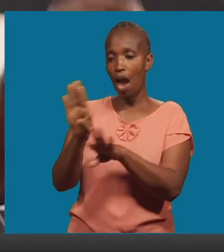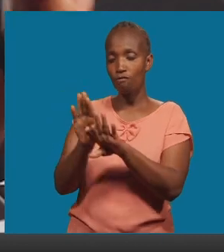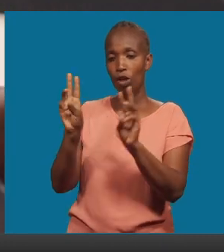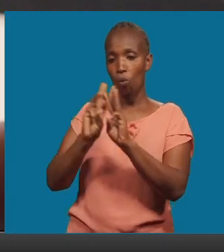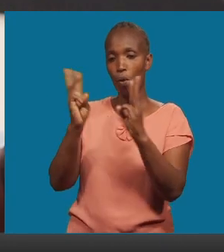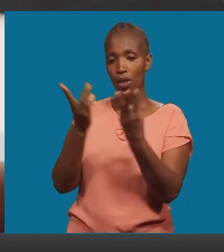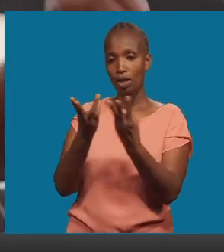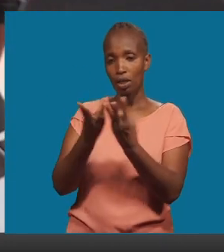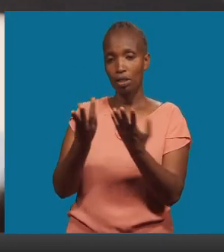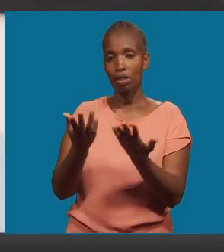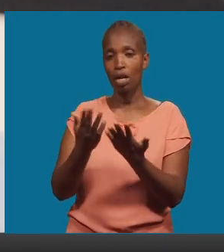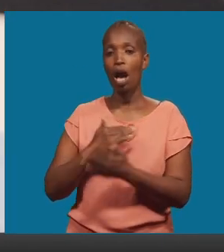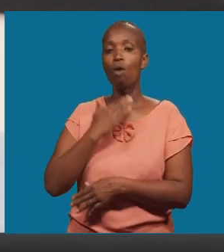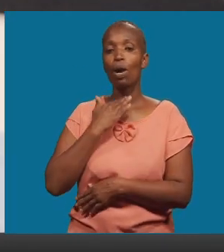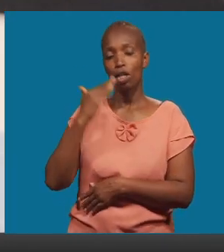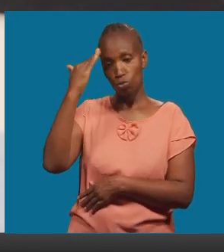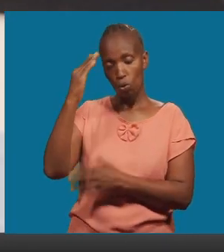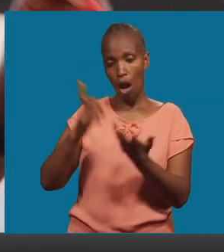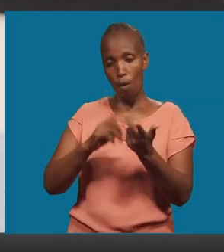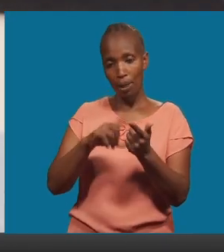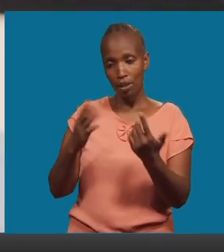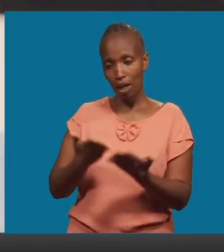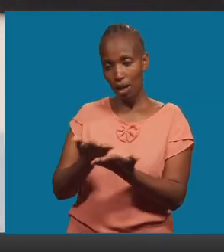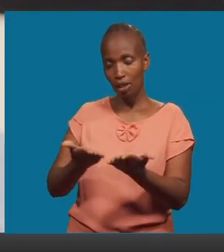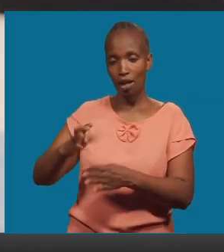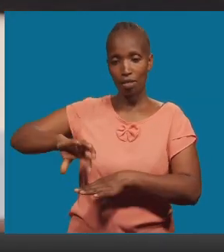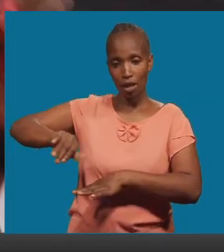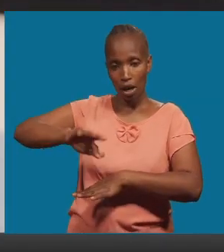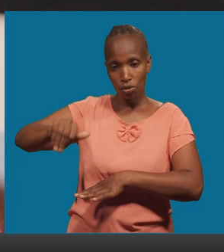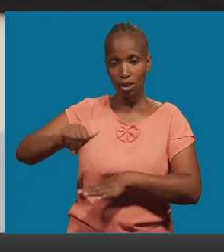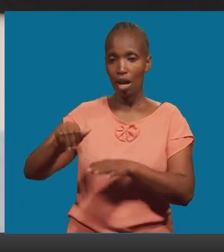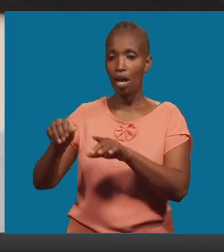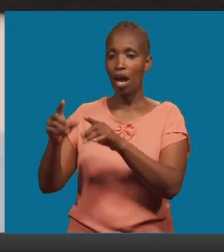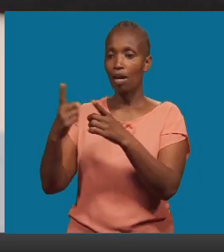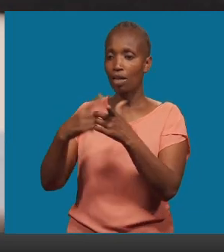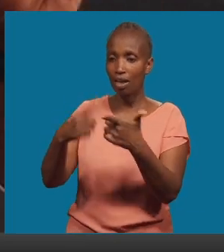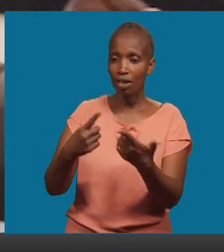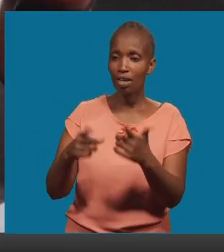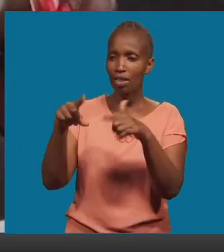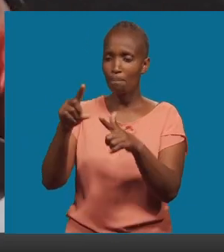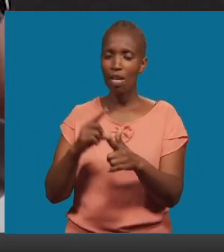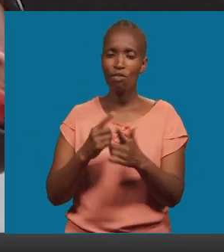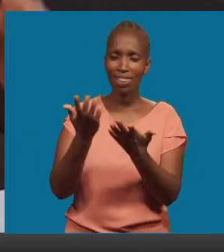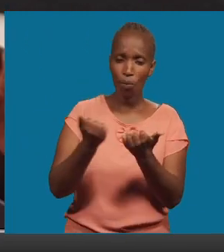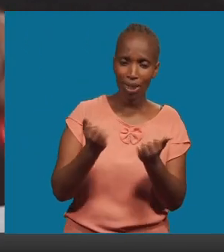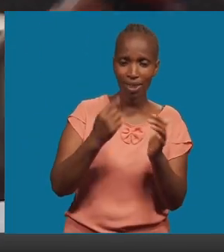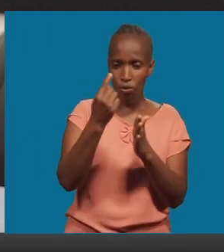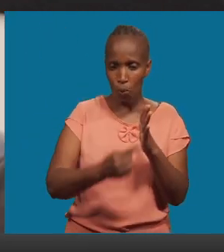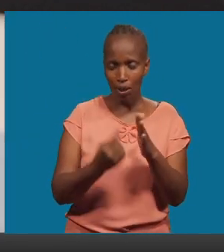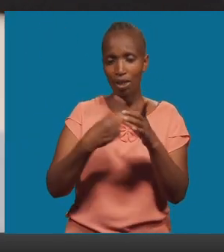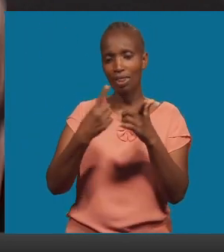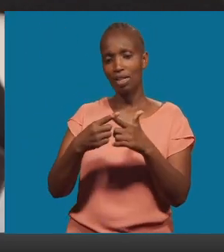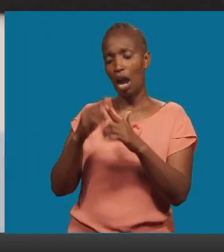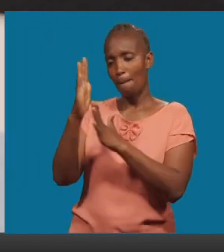PWDs, we have in every ward. Yeah, from ward, once we put them, I know how many I have in the county. And what does each